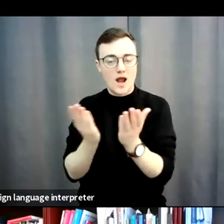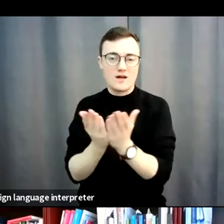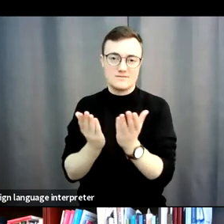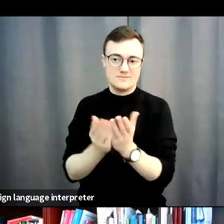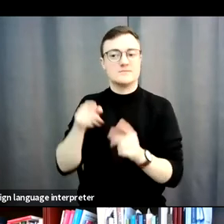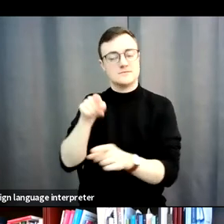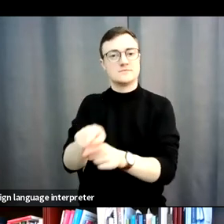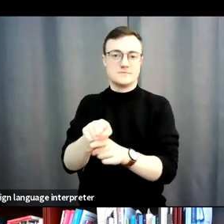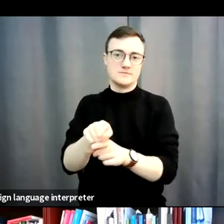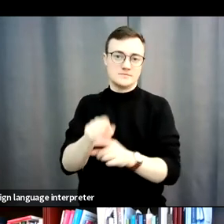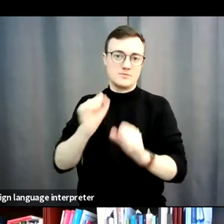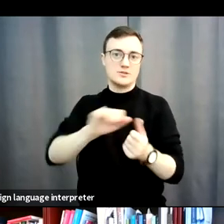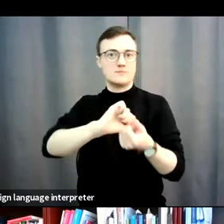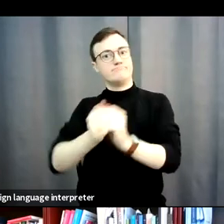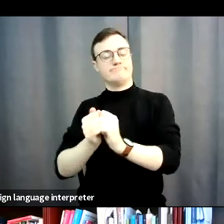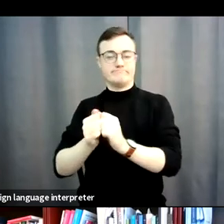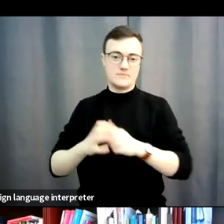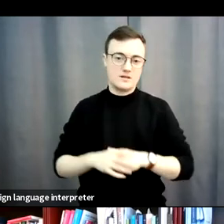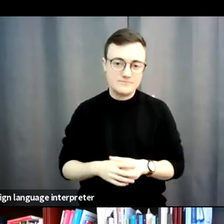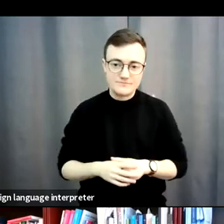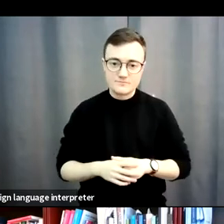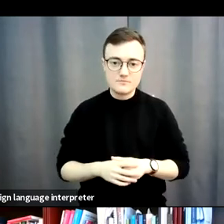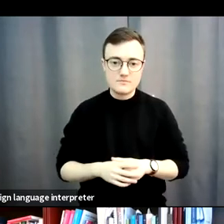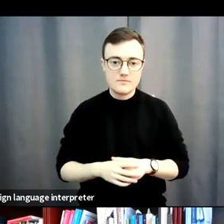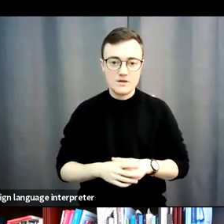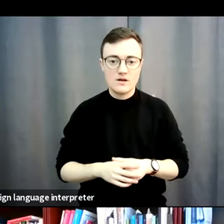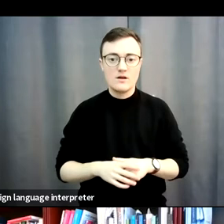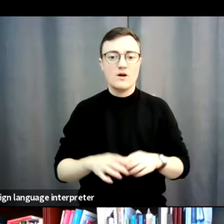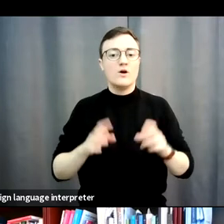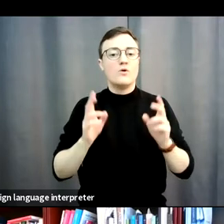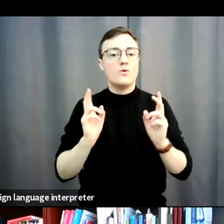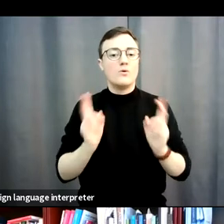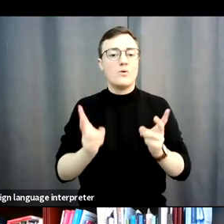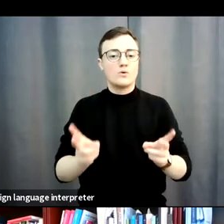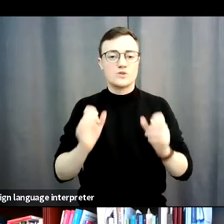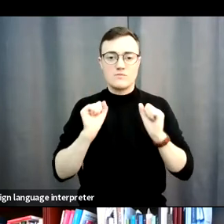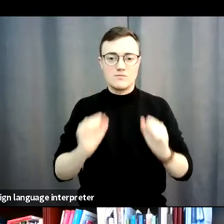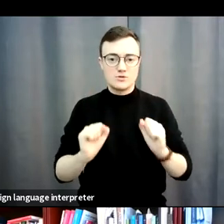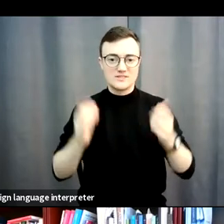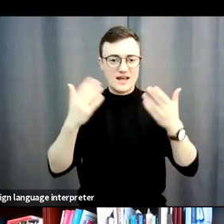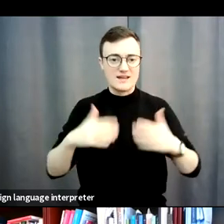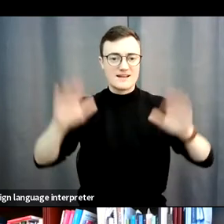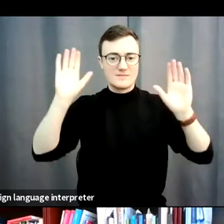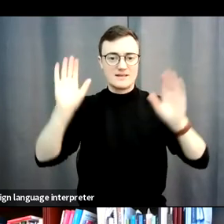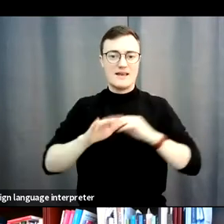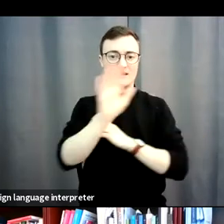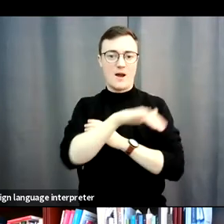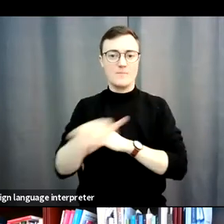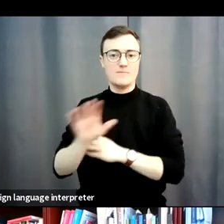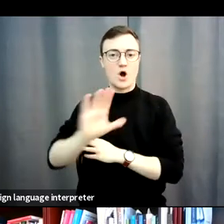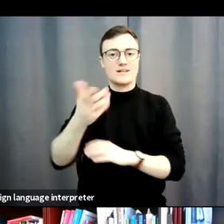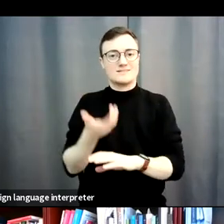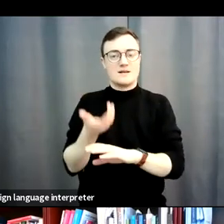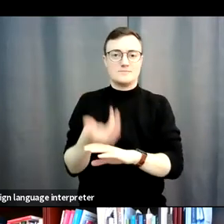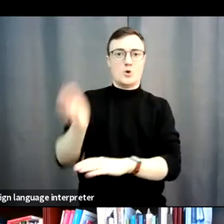this. And respecting their evolving capacities is always important for all children, but it may be you should have